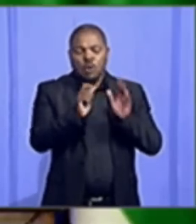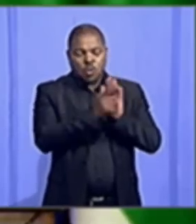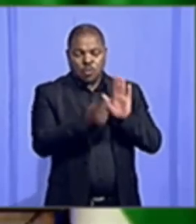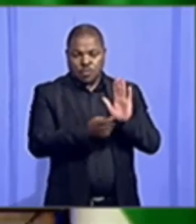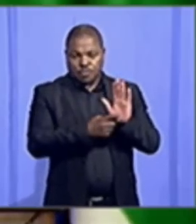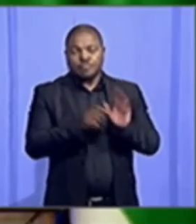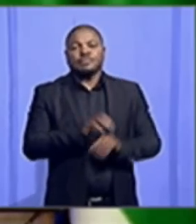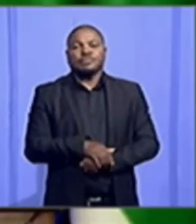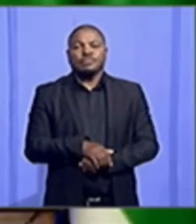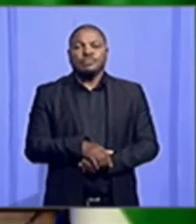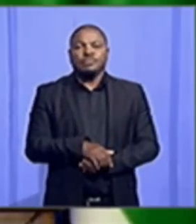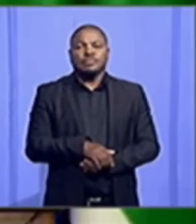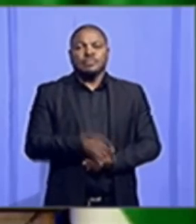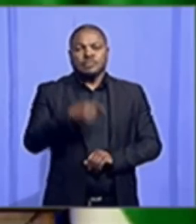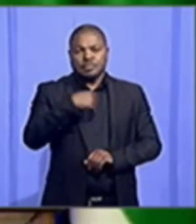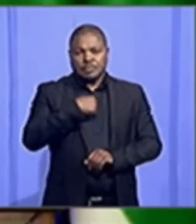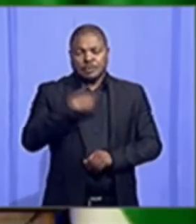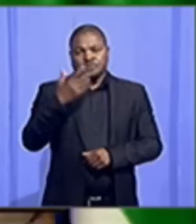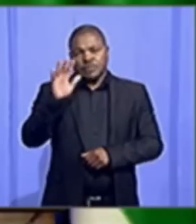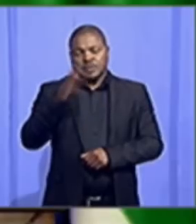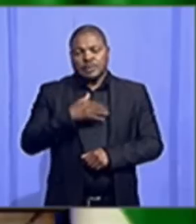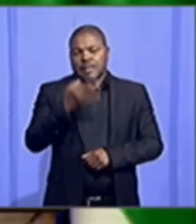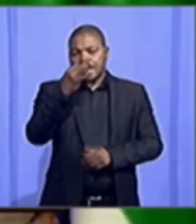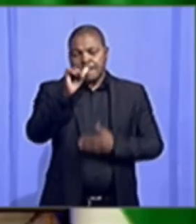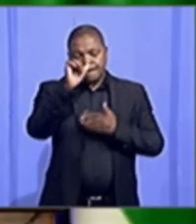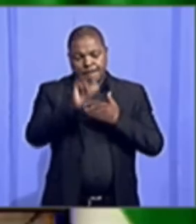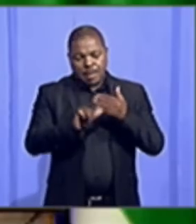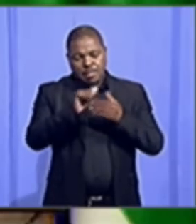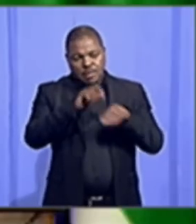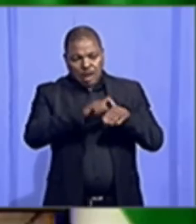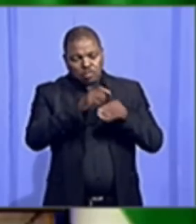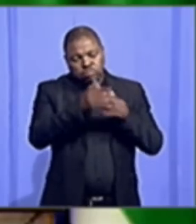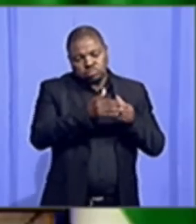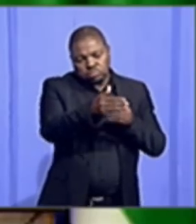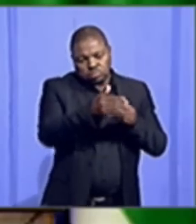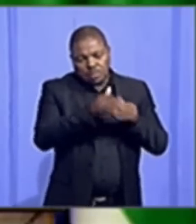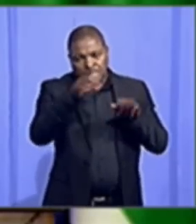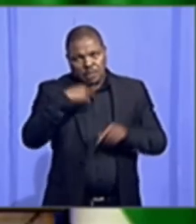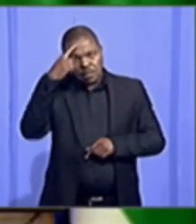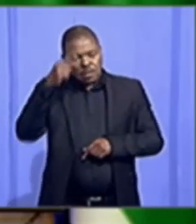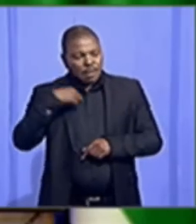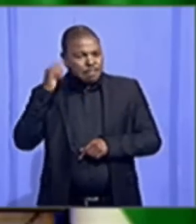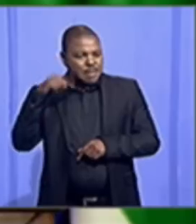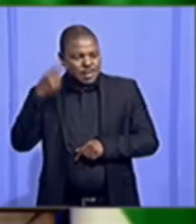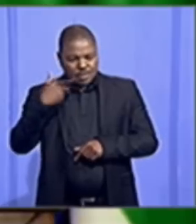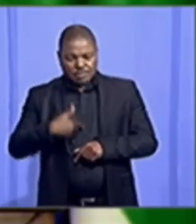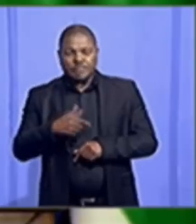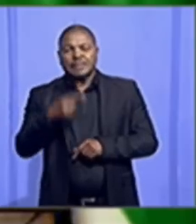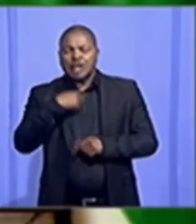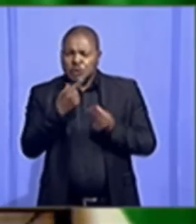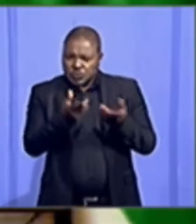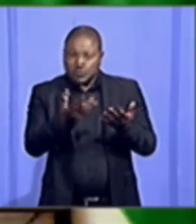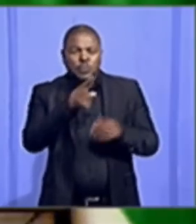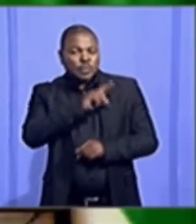legislation. When I gave that 3-month window, some people thought I've gone mad. But I do so